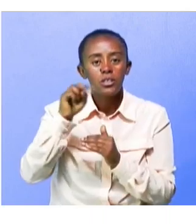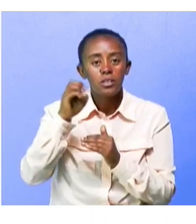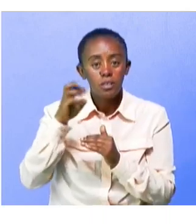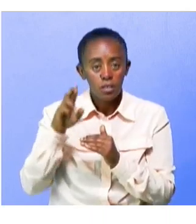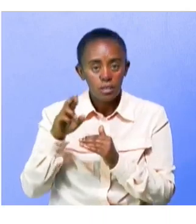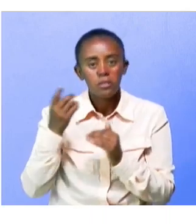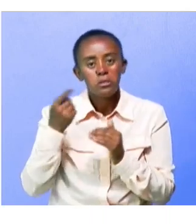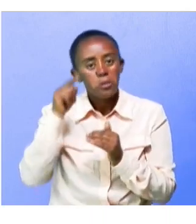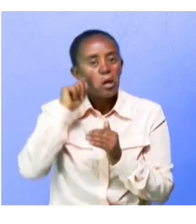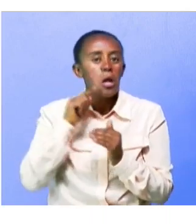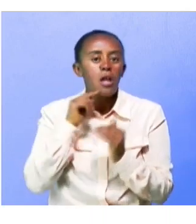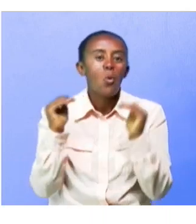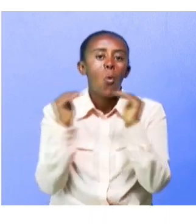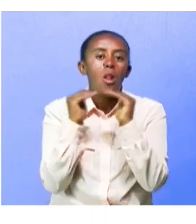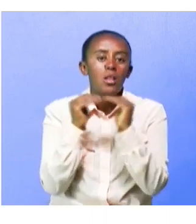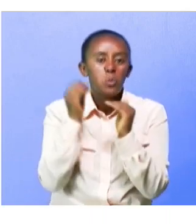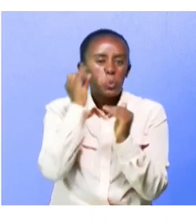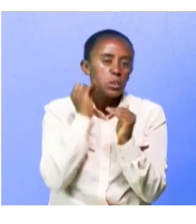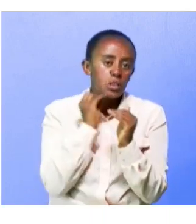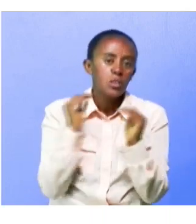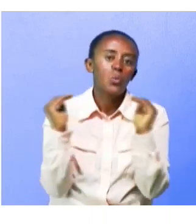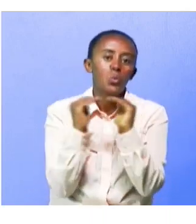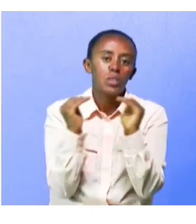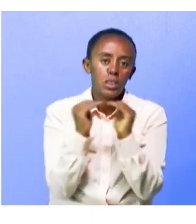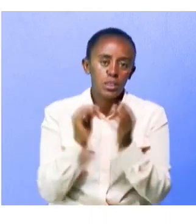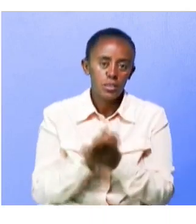Gender equality. Exactly.